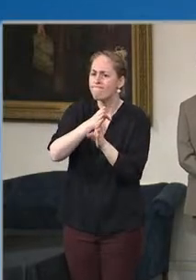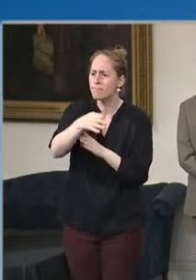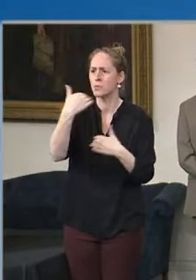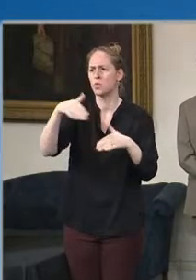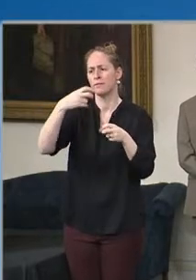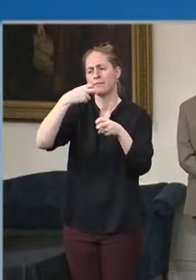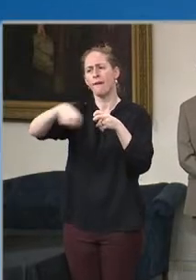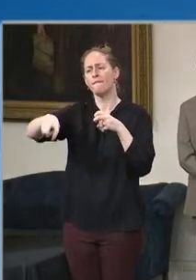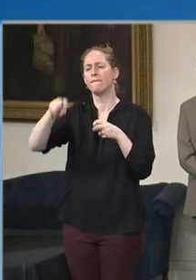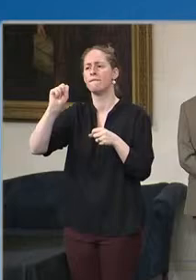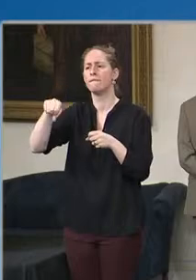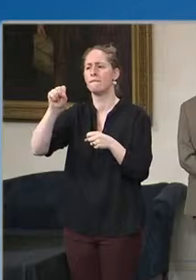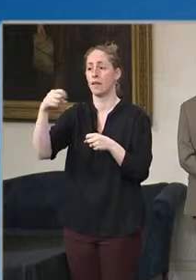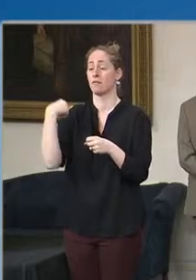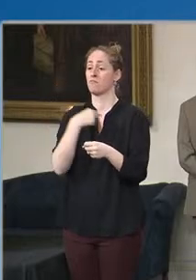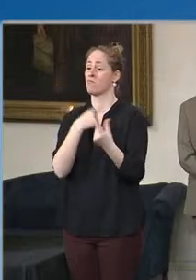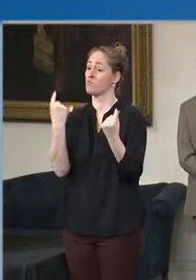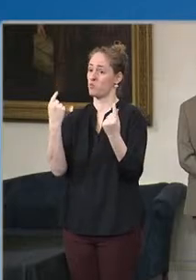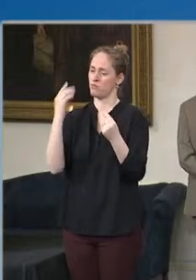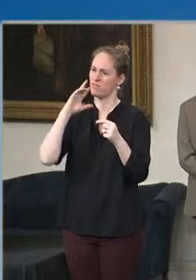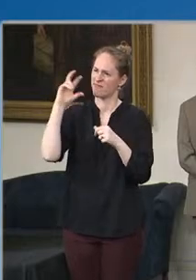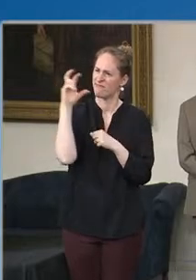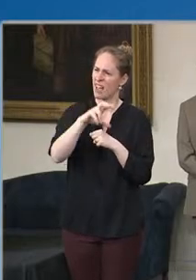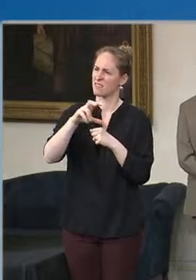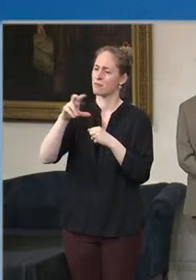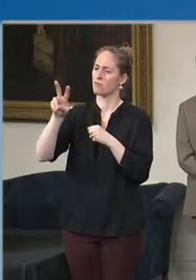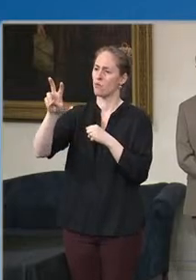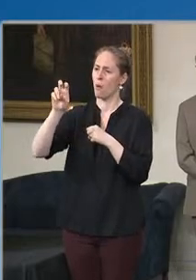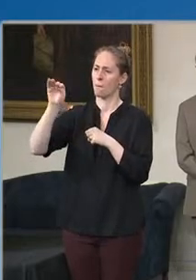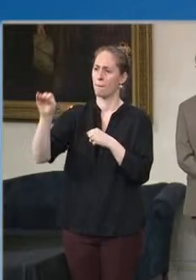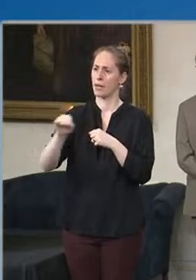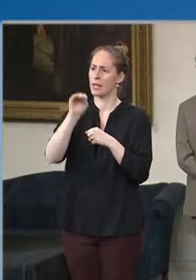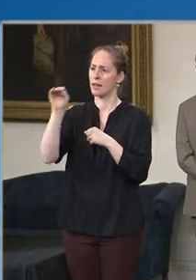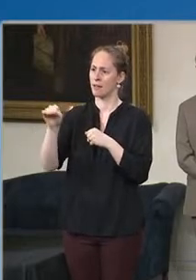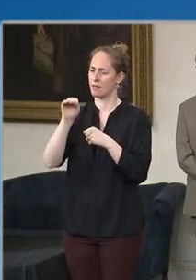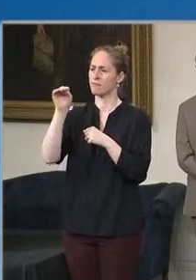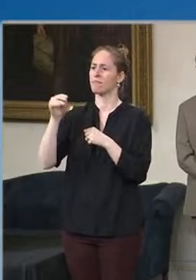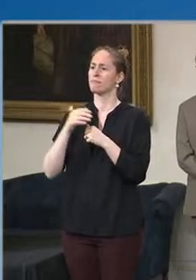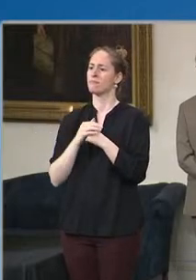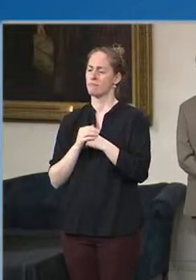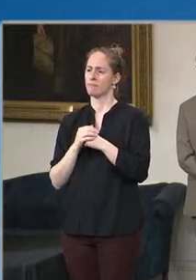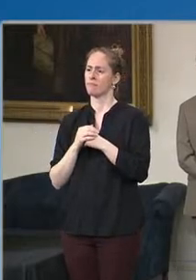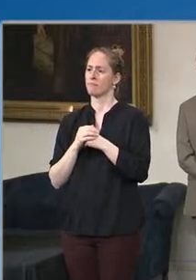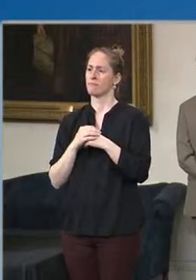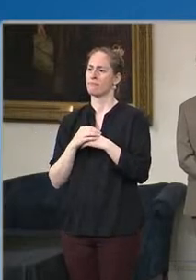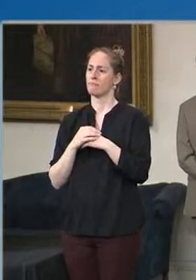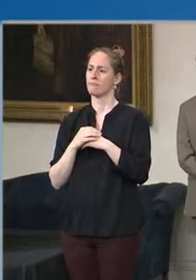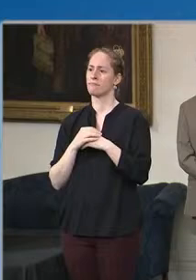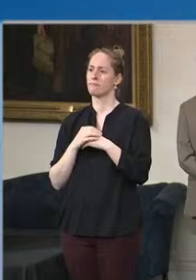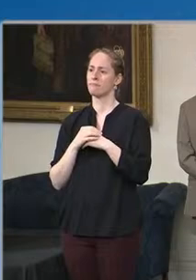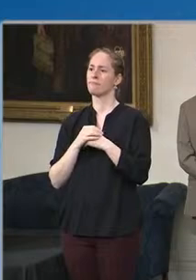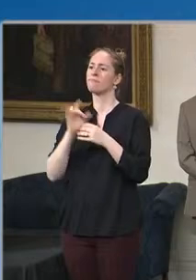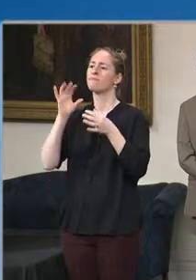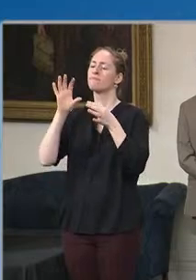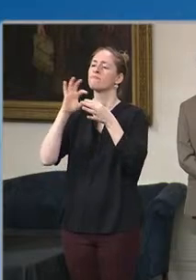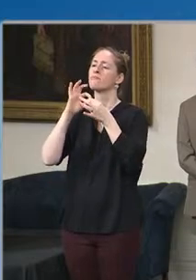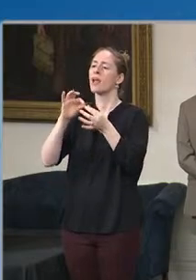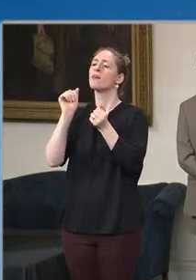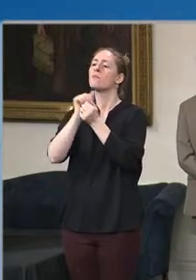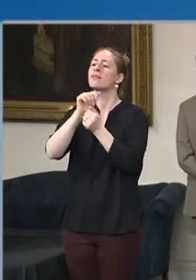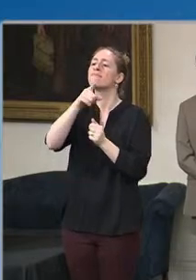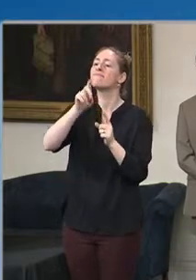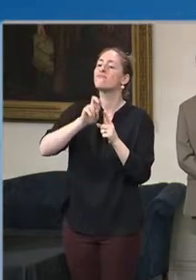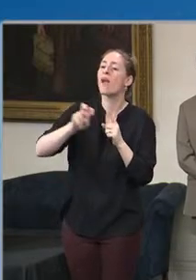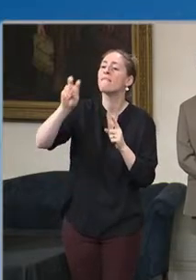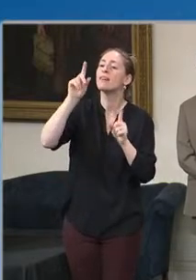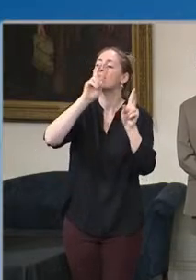million to our local destination marketing offices, or DMOs, in all 24 jurisdictions to support the tourism marketing across